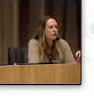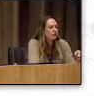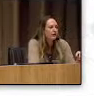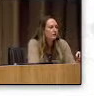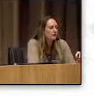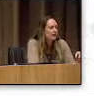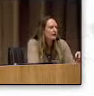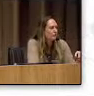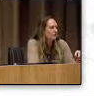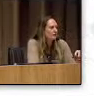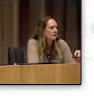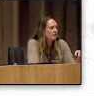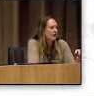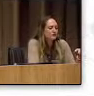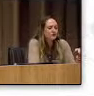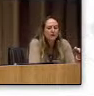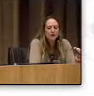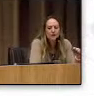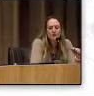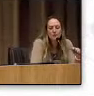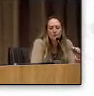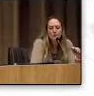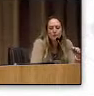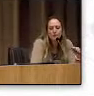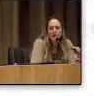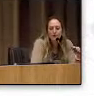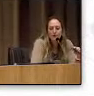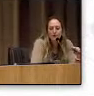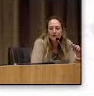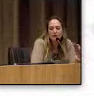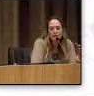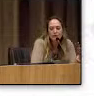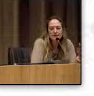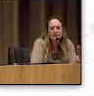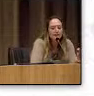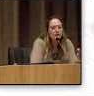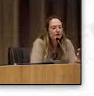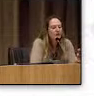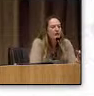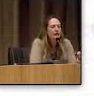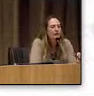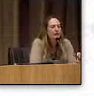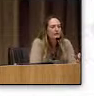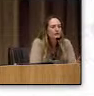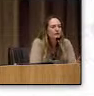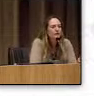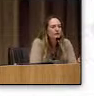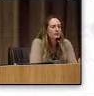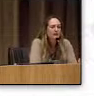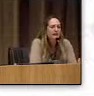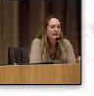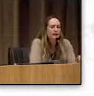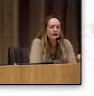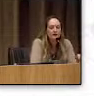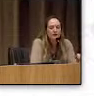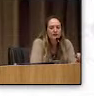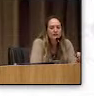infirmary, and it has taught a lot, especially infirmary technicians.